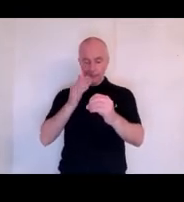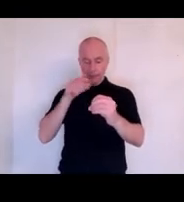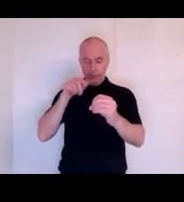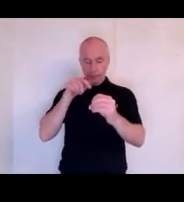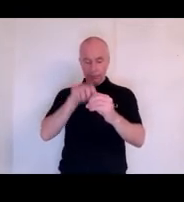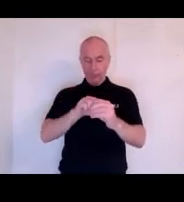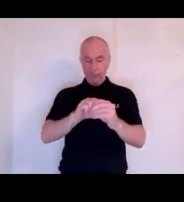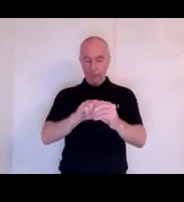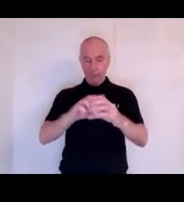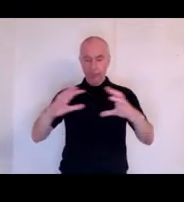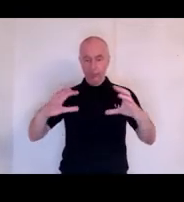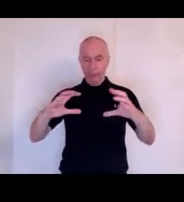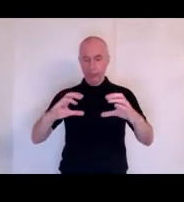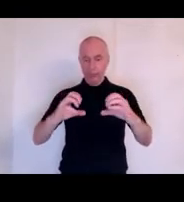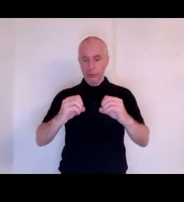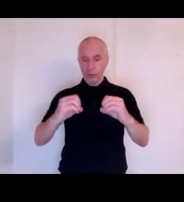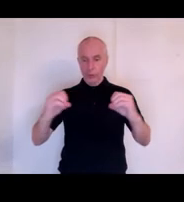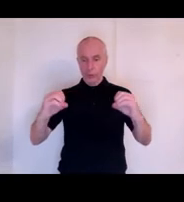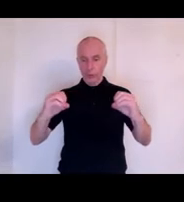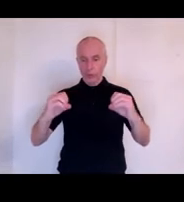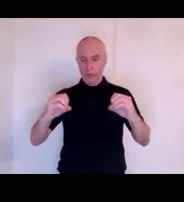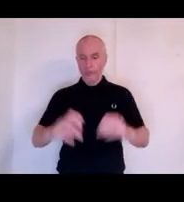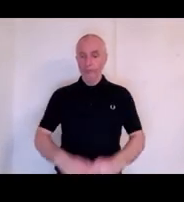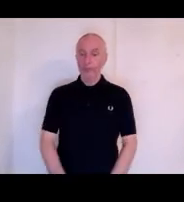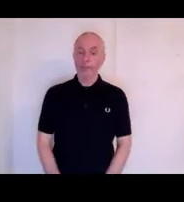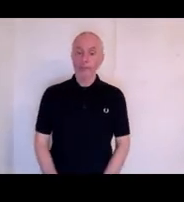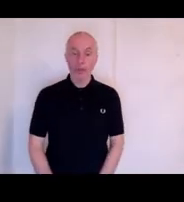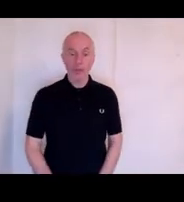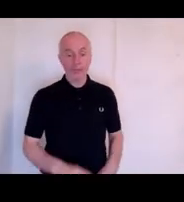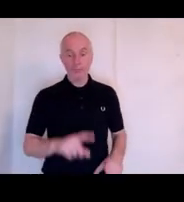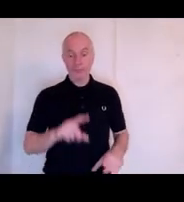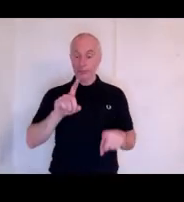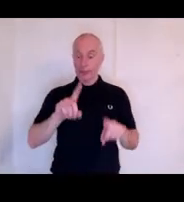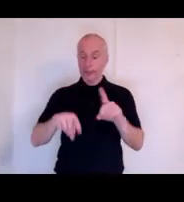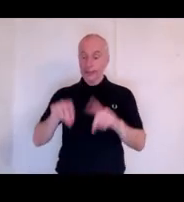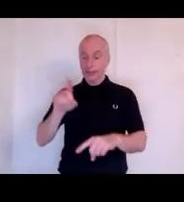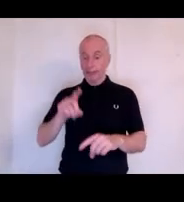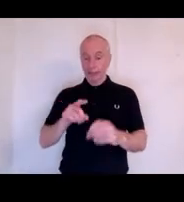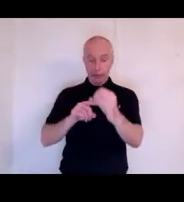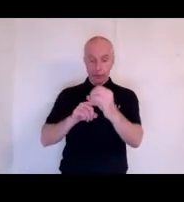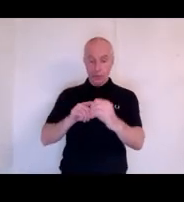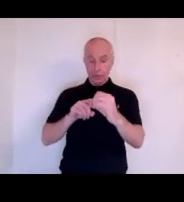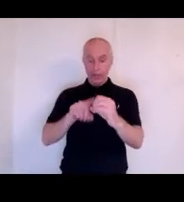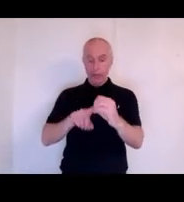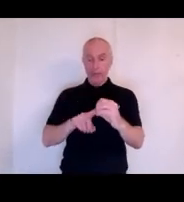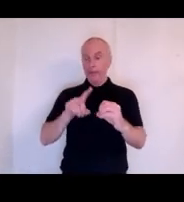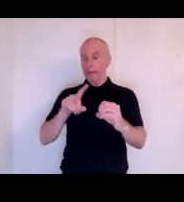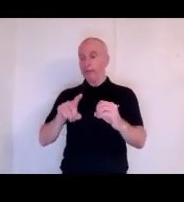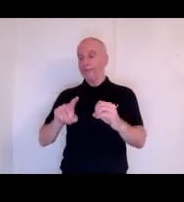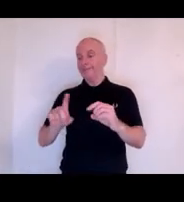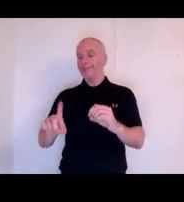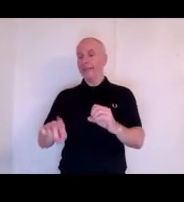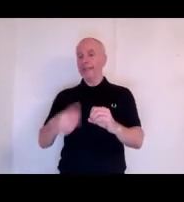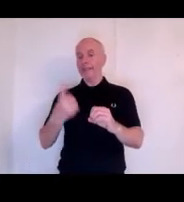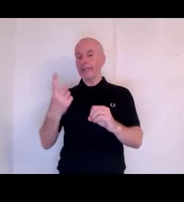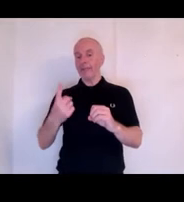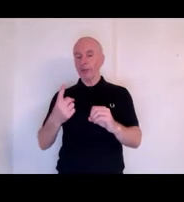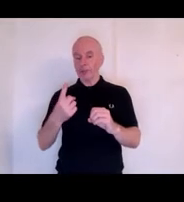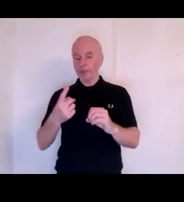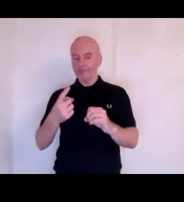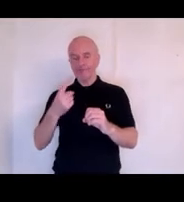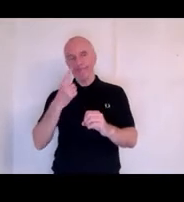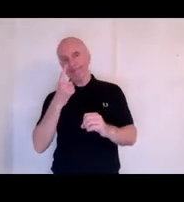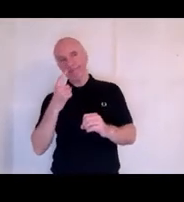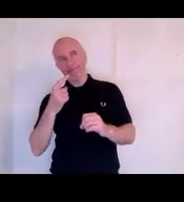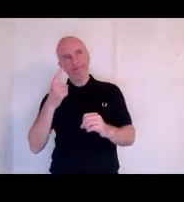Now, different nuclides have different probabilities of each of those events happening. So what we have to understand is how many